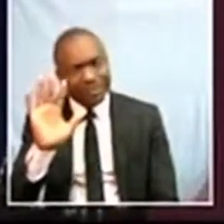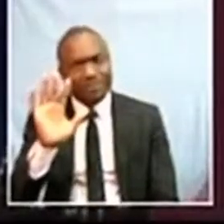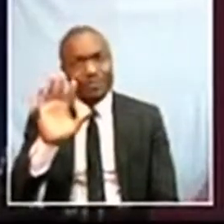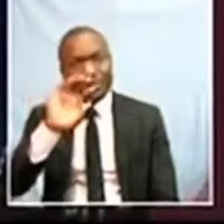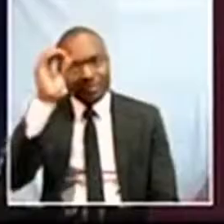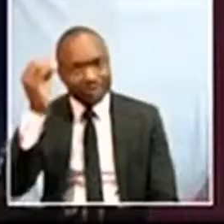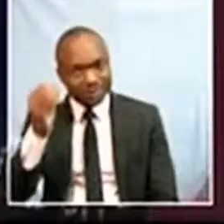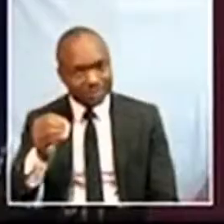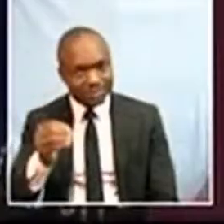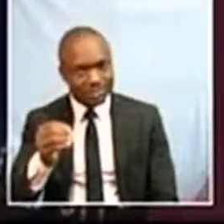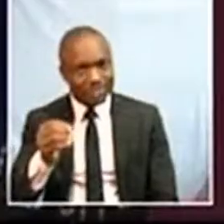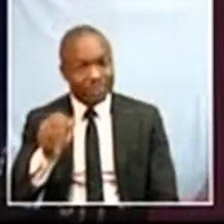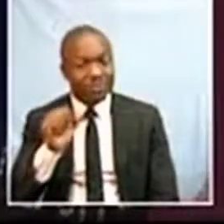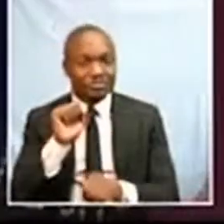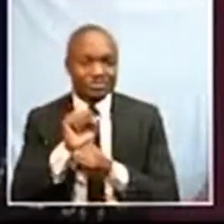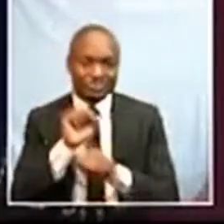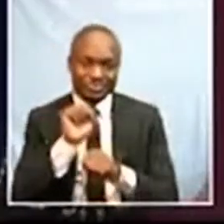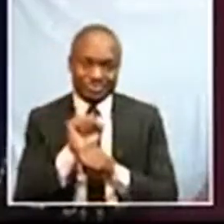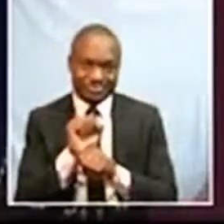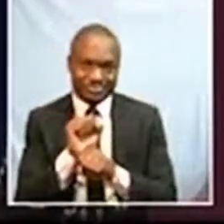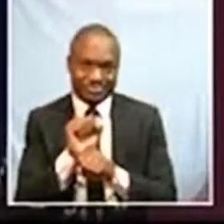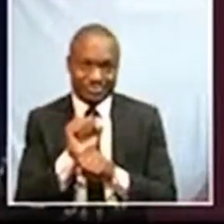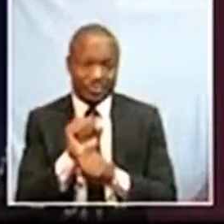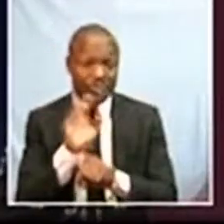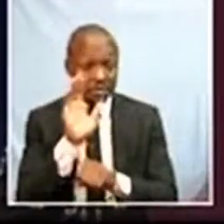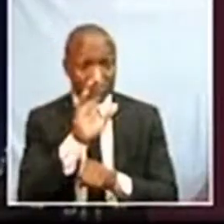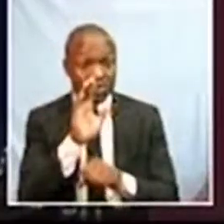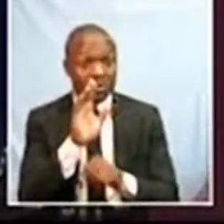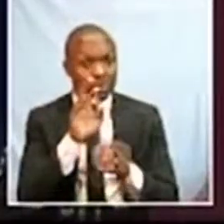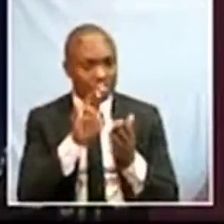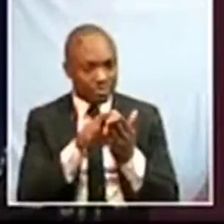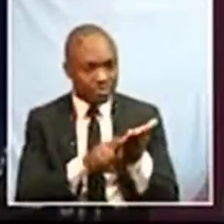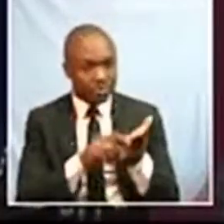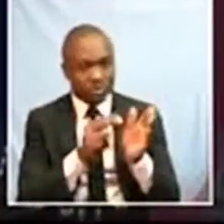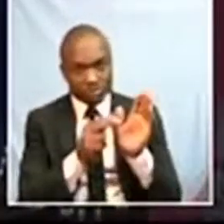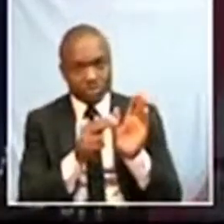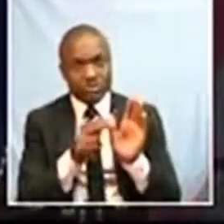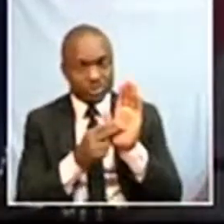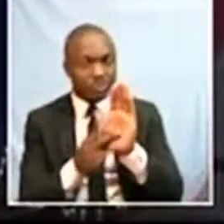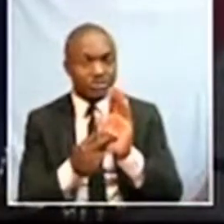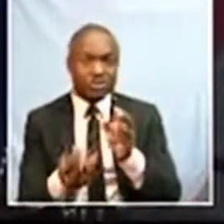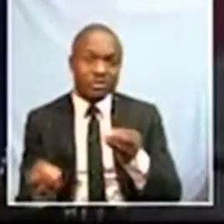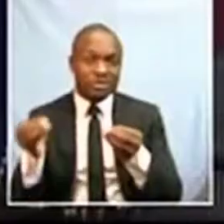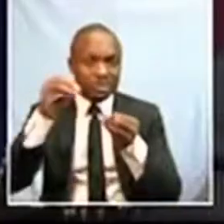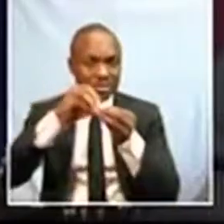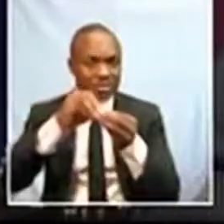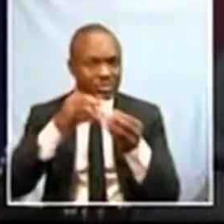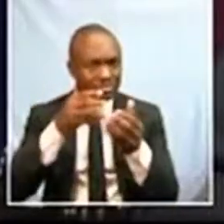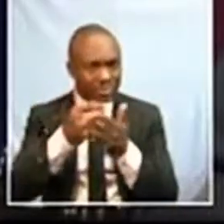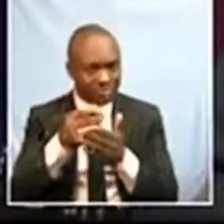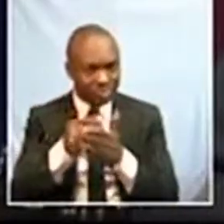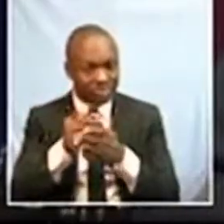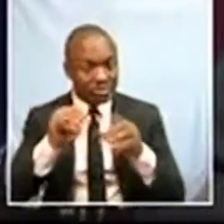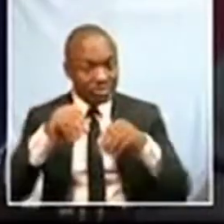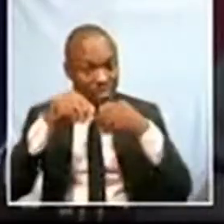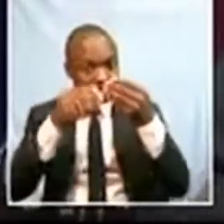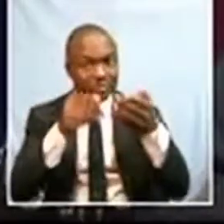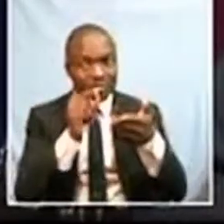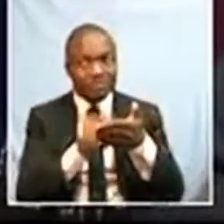scope, and then in your submission you are saying there will be additional finances given on